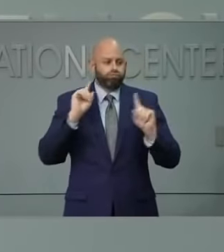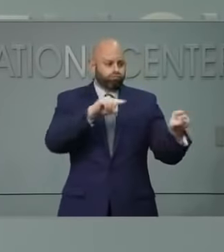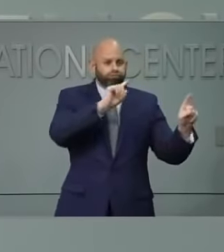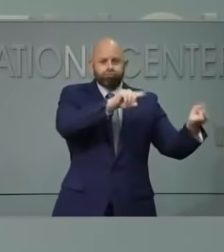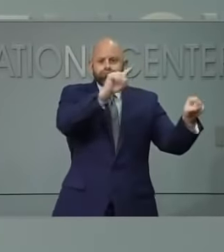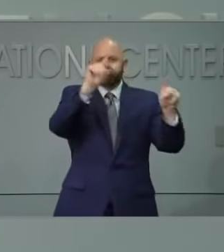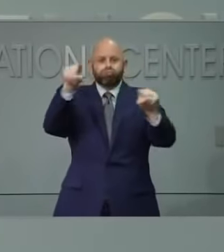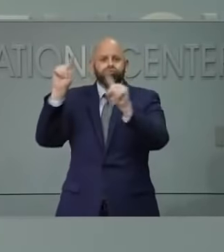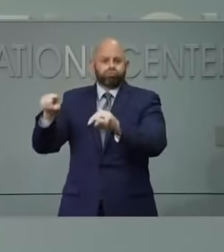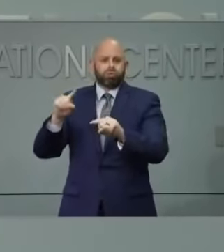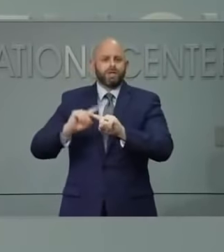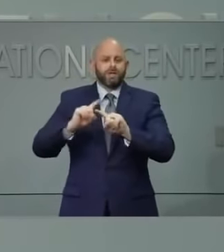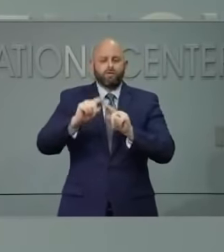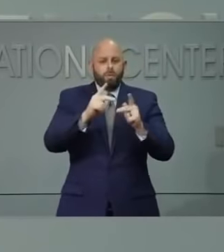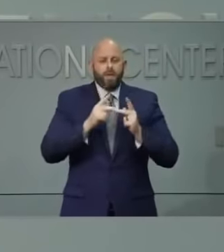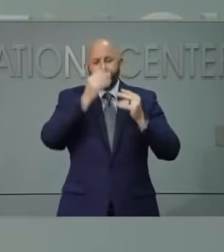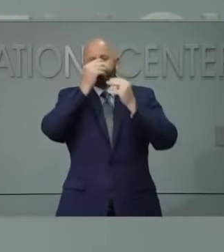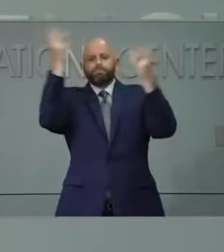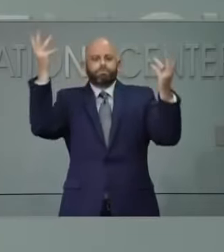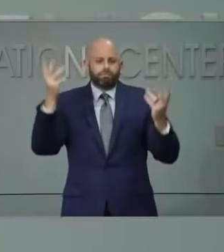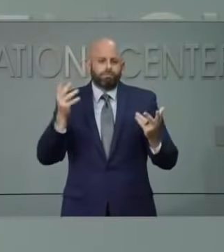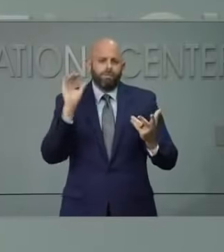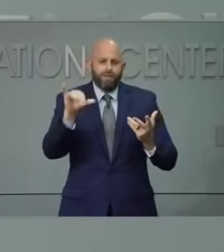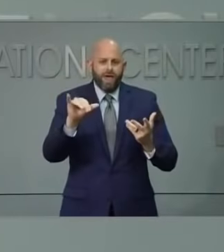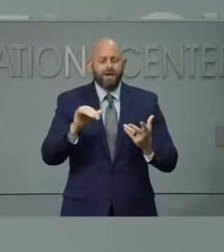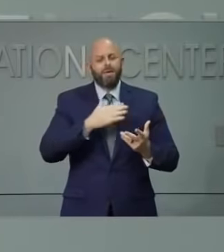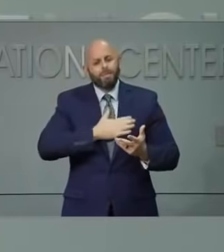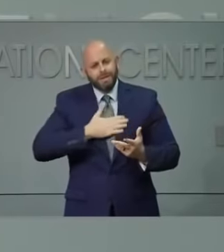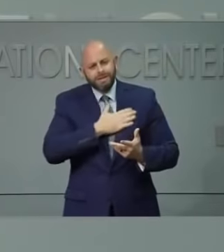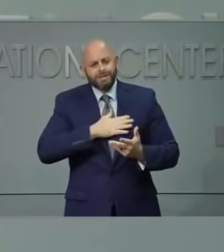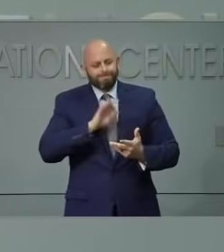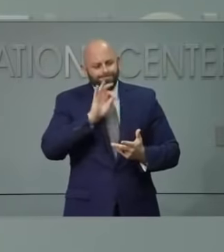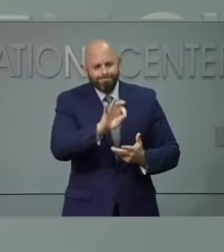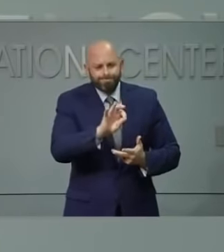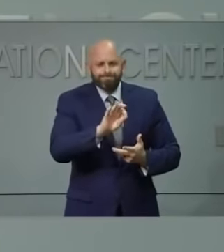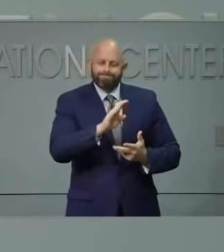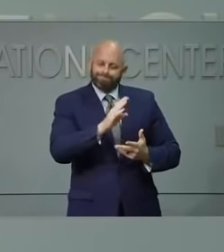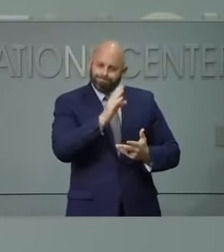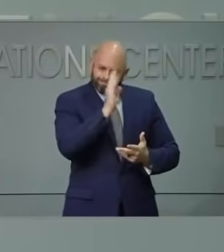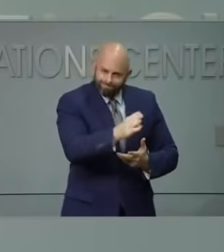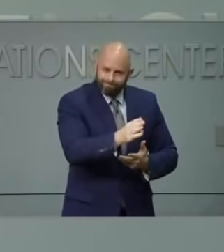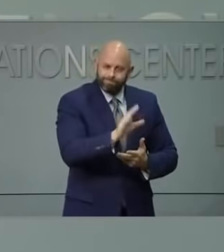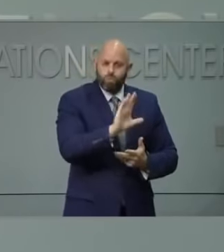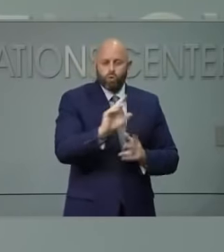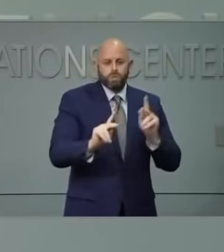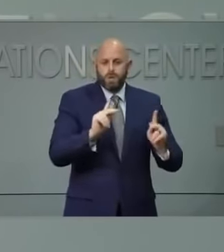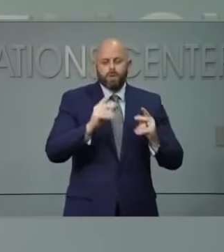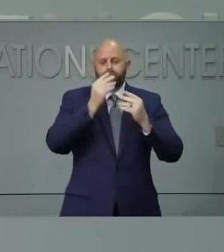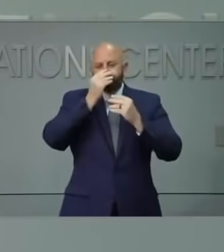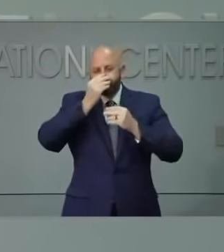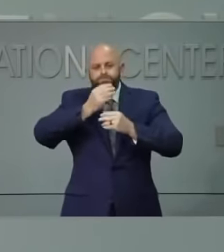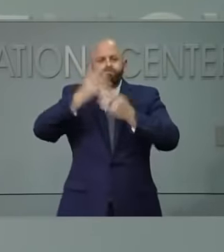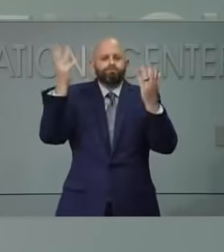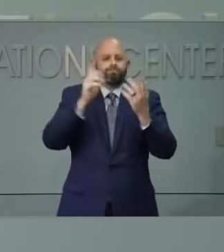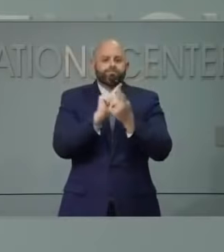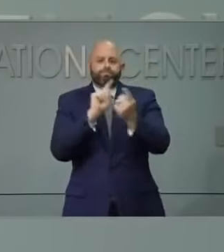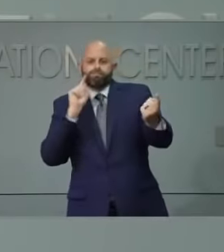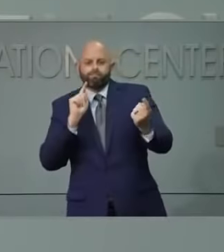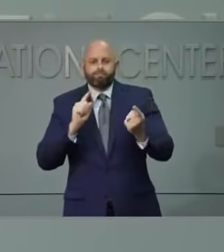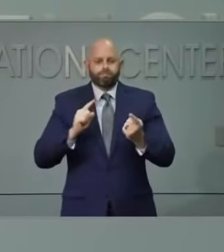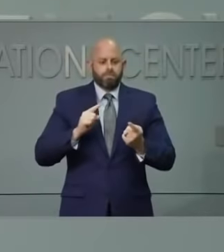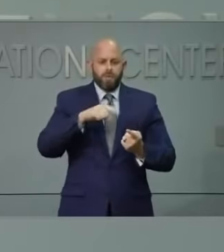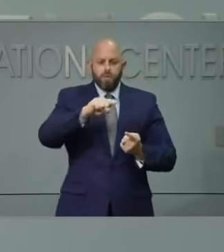community spread? What do you want to say directly to those people out there who don't seem to be following social distancing,